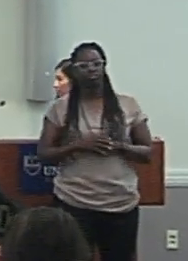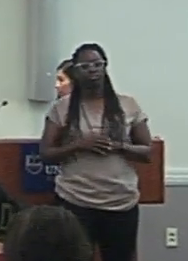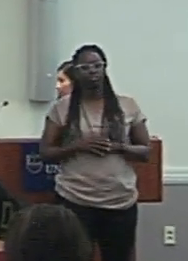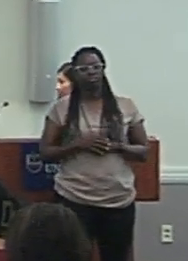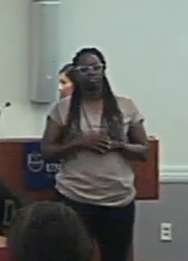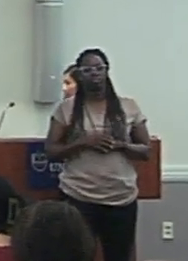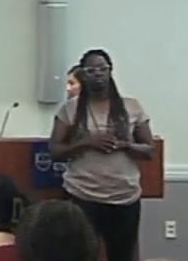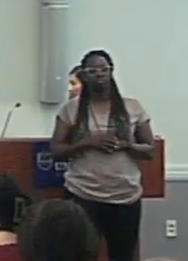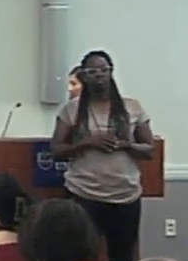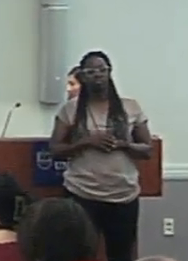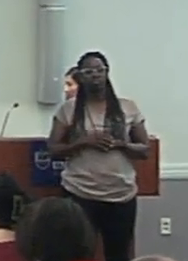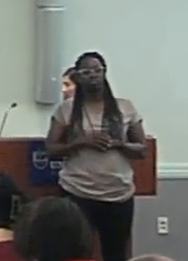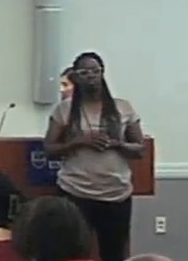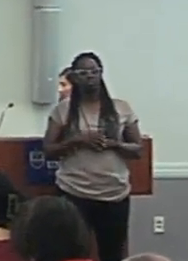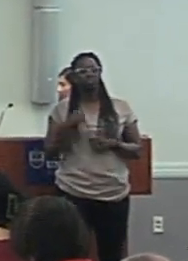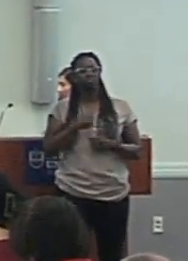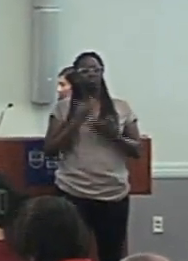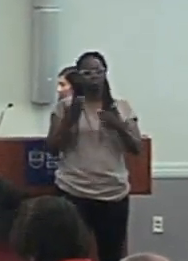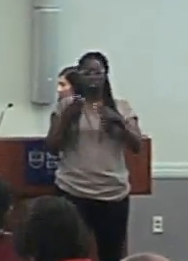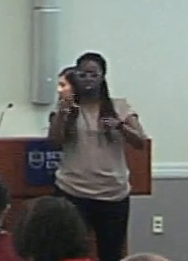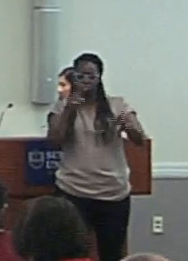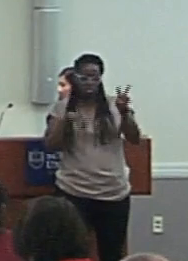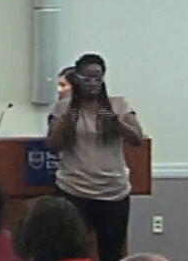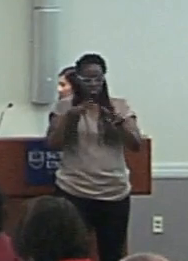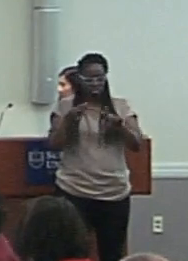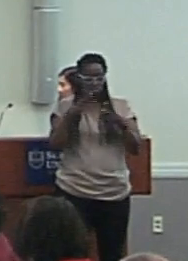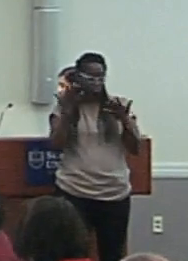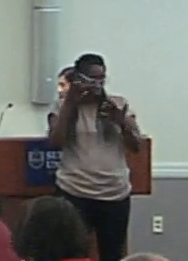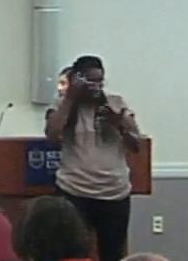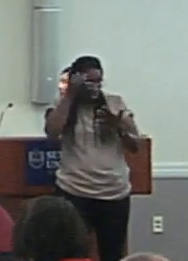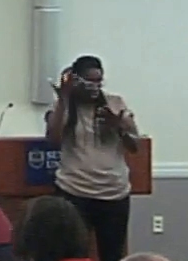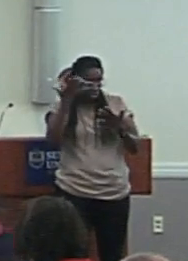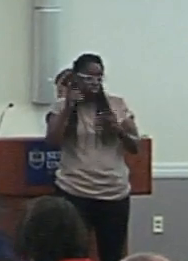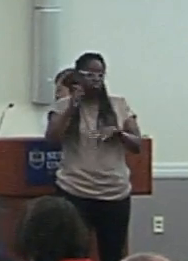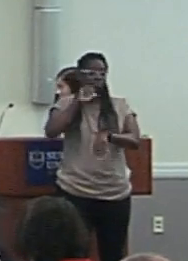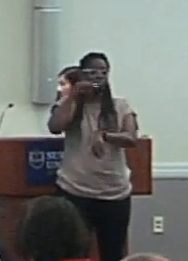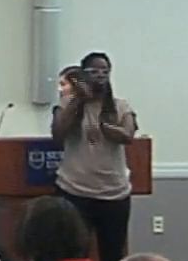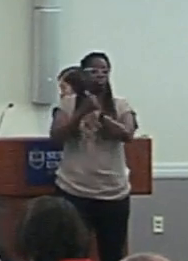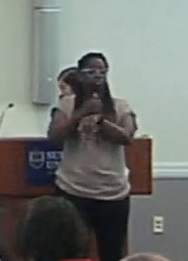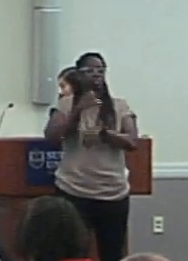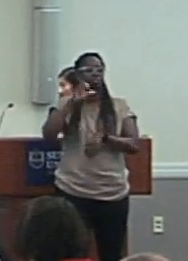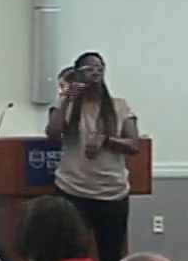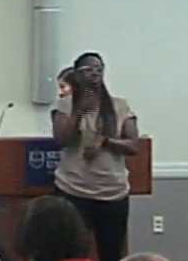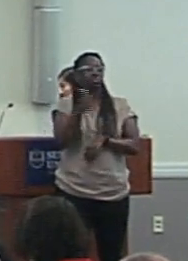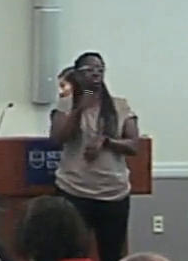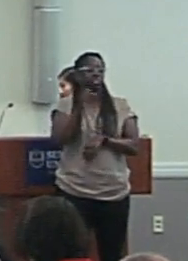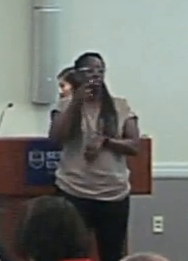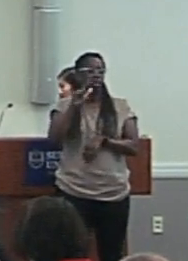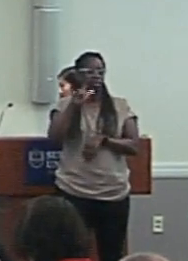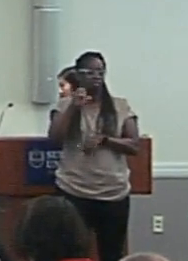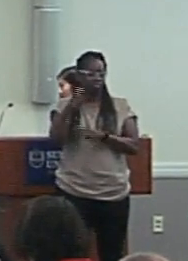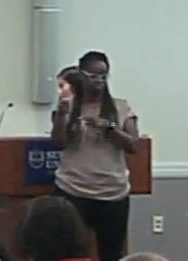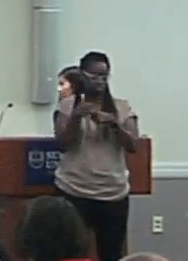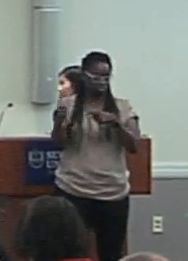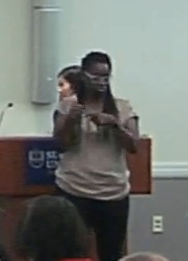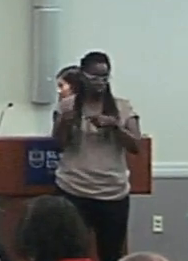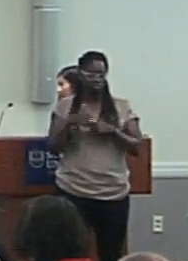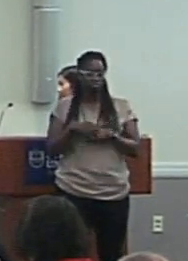at shuttles, accessible shuttles, whether it's through MGH or through the